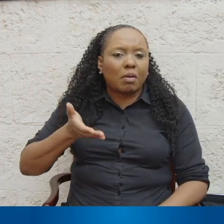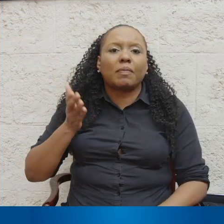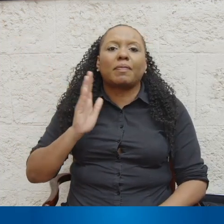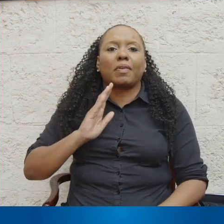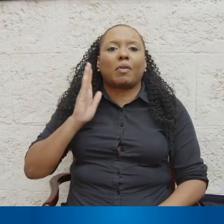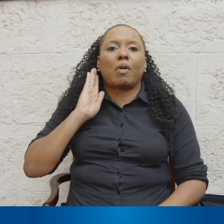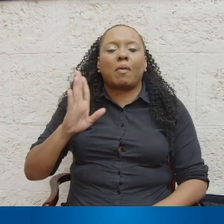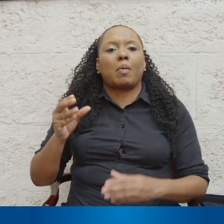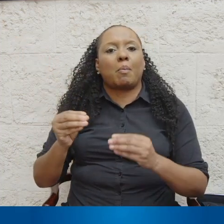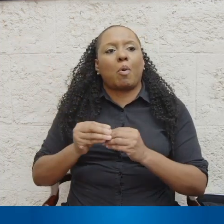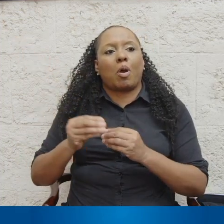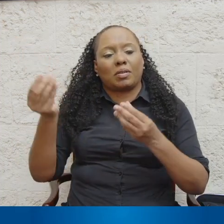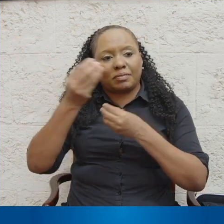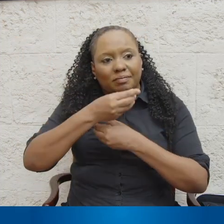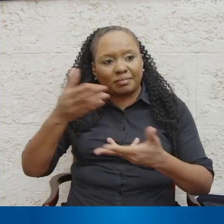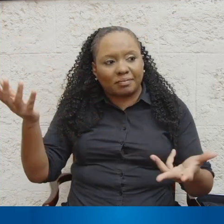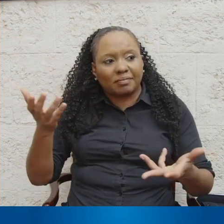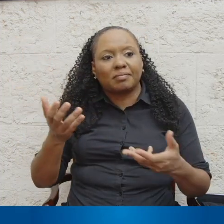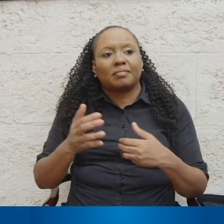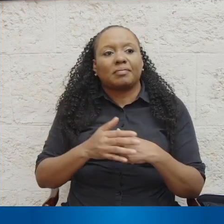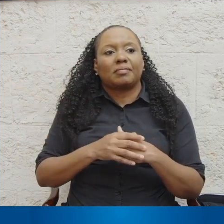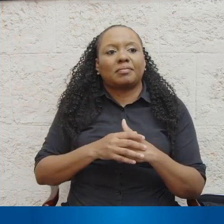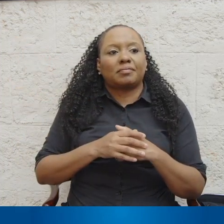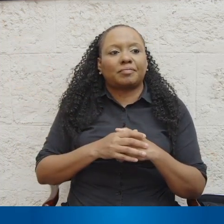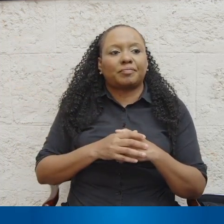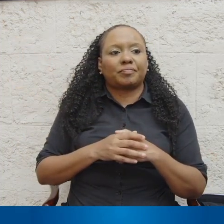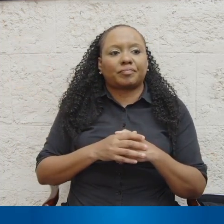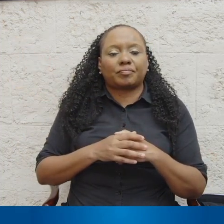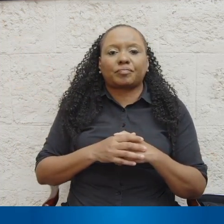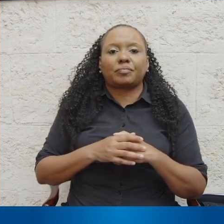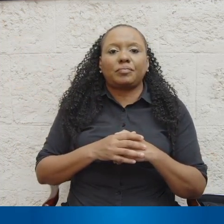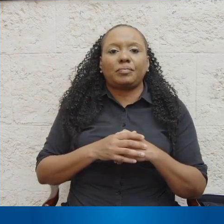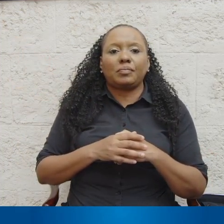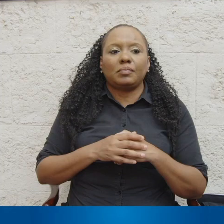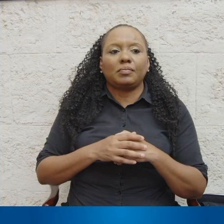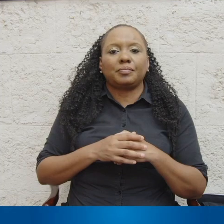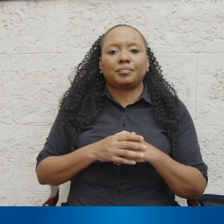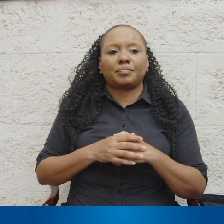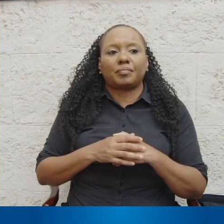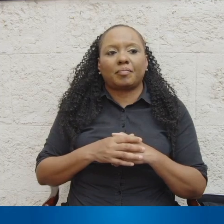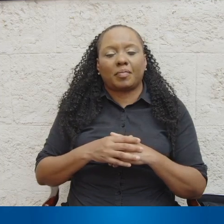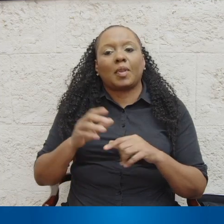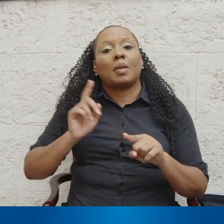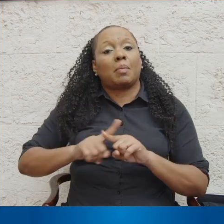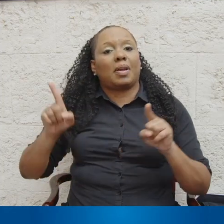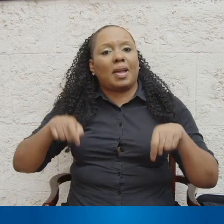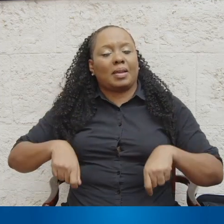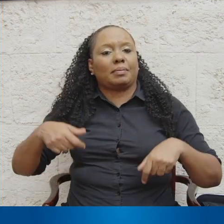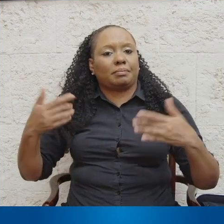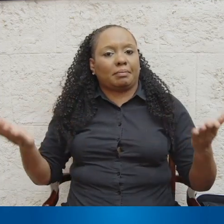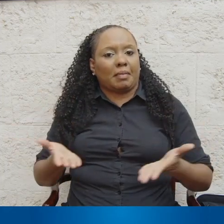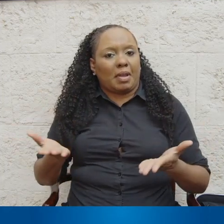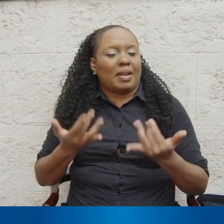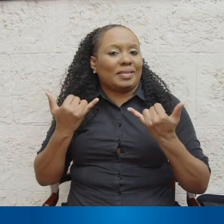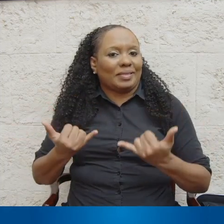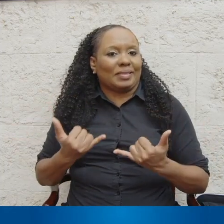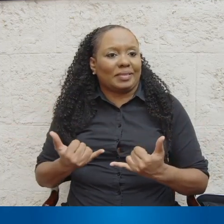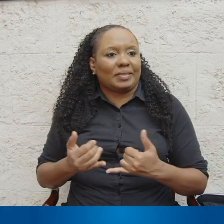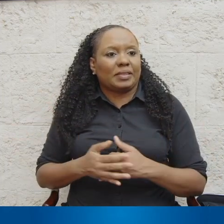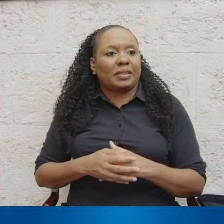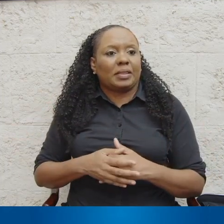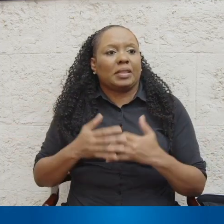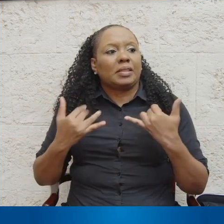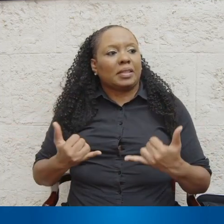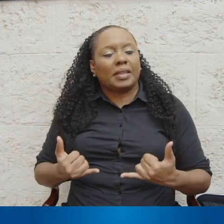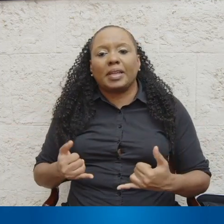It's a lot more amenable to you. It allows for easy discourse and for the quality of your recordings. But today being